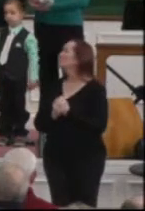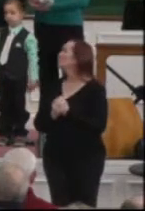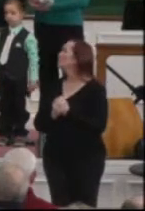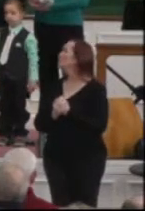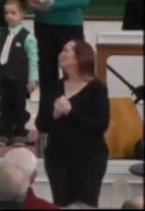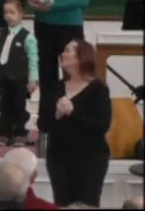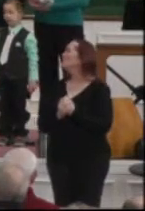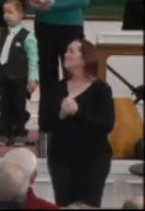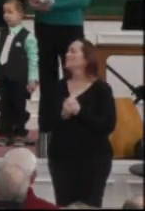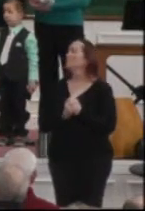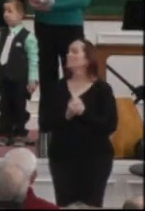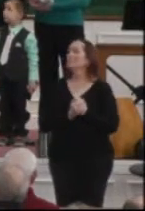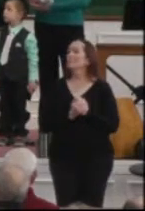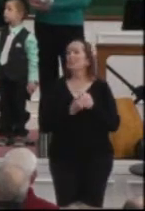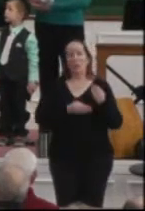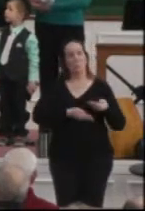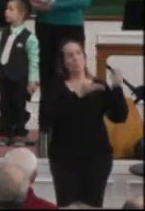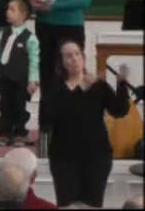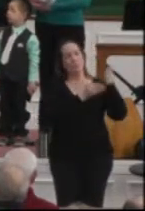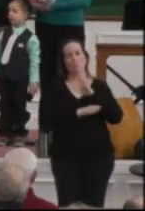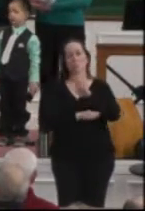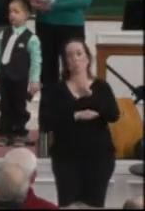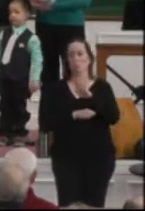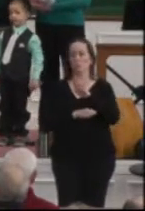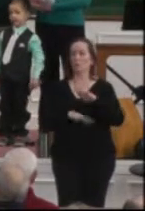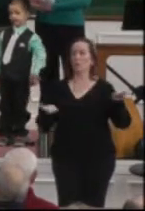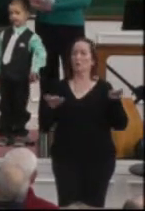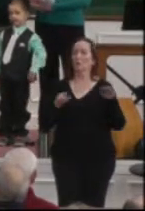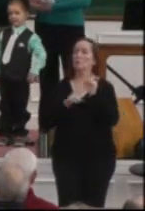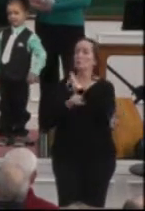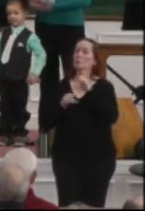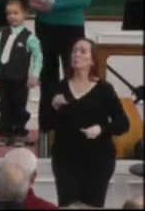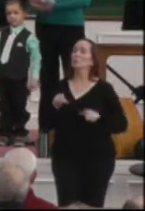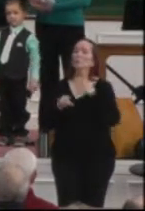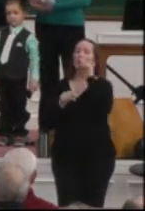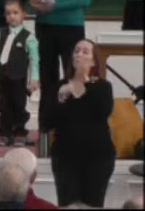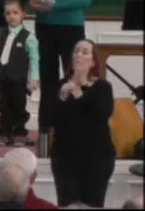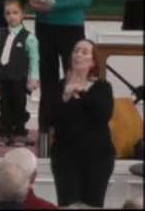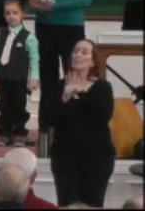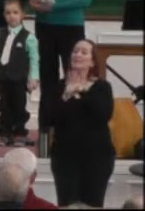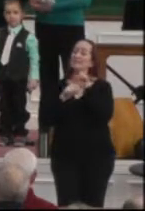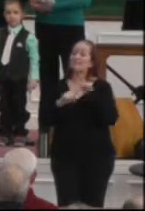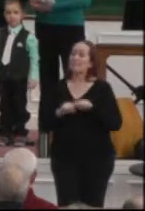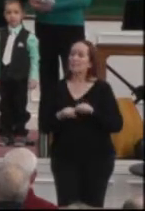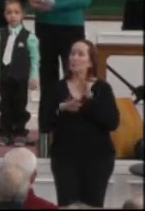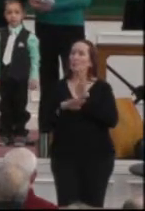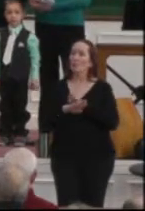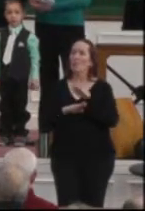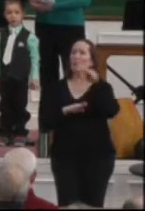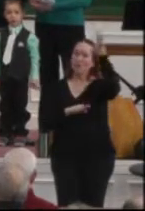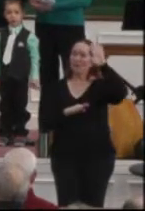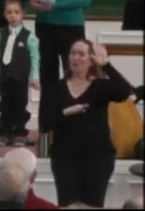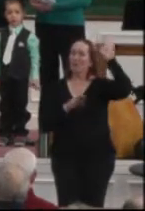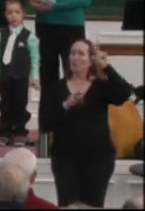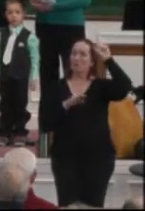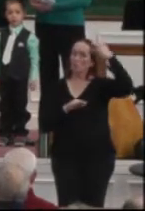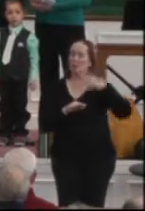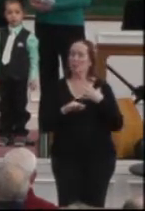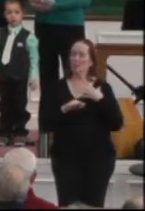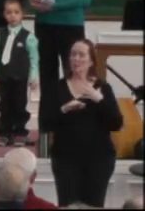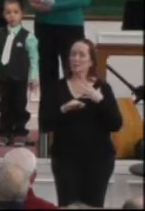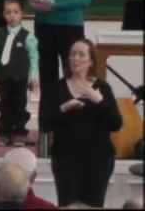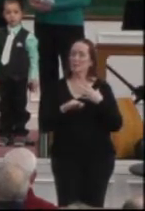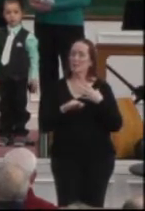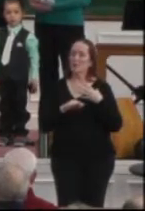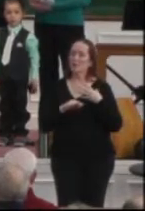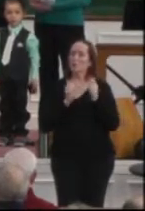in presenting your child to the Lord, do you promise, in dependence upon God's grace and upon the partnership of the church, to